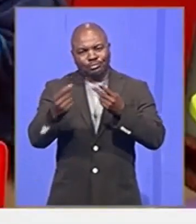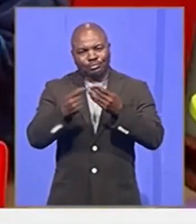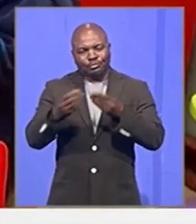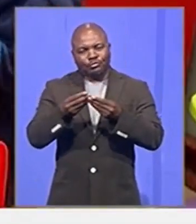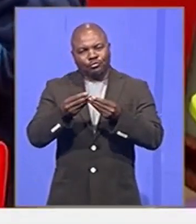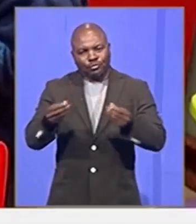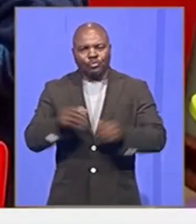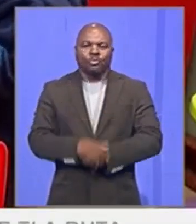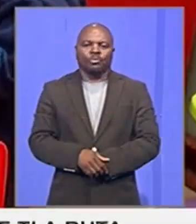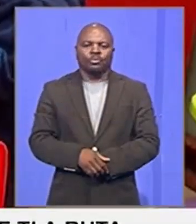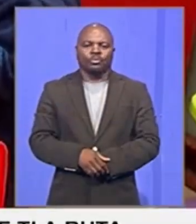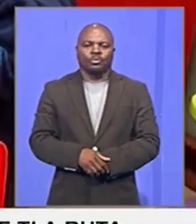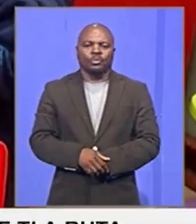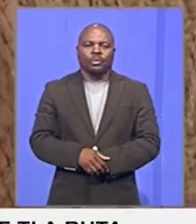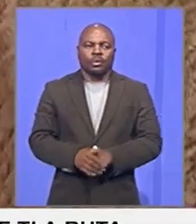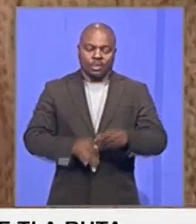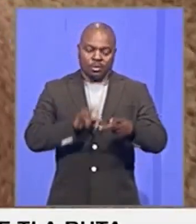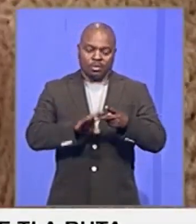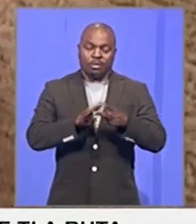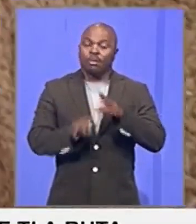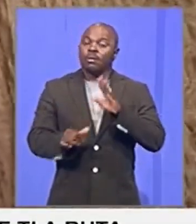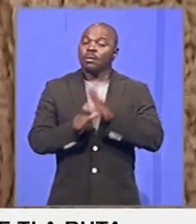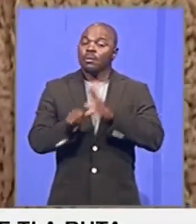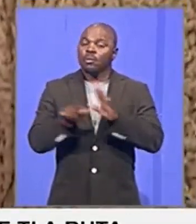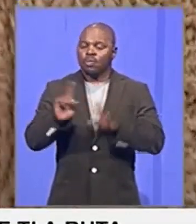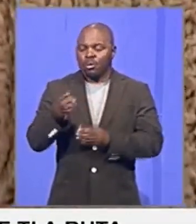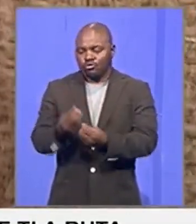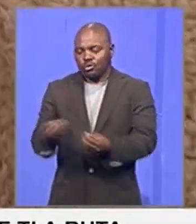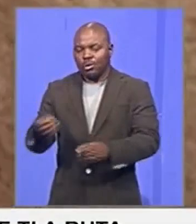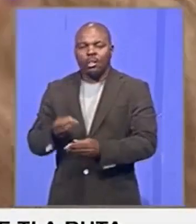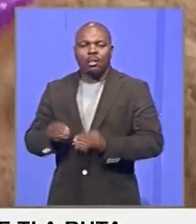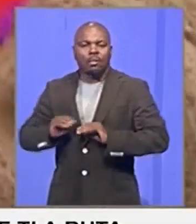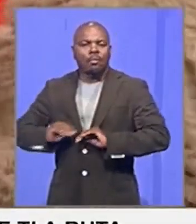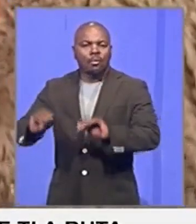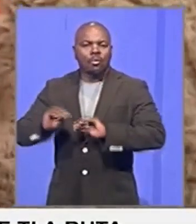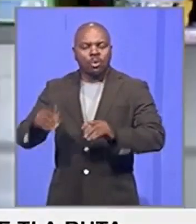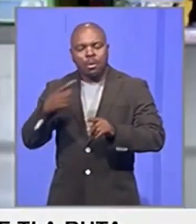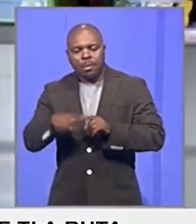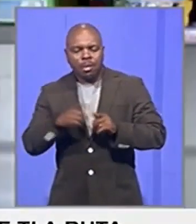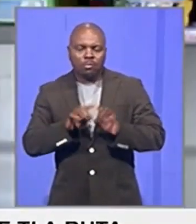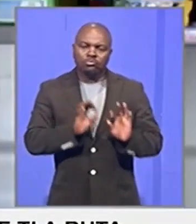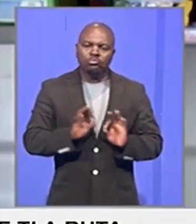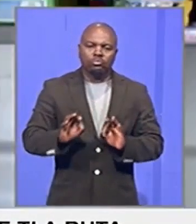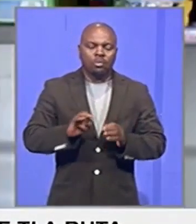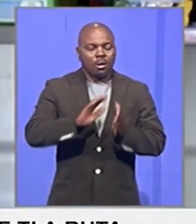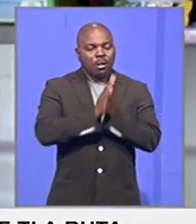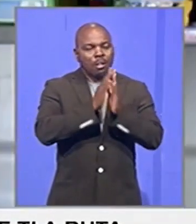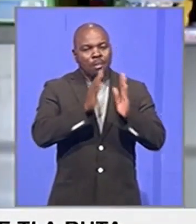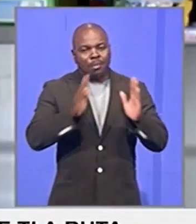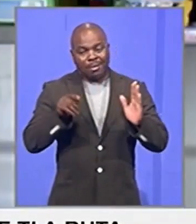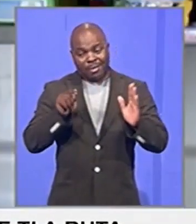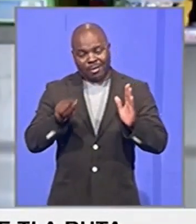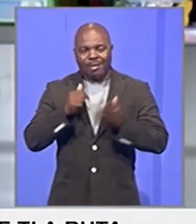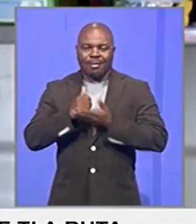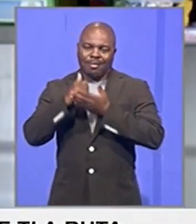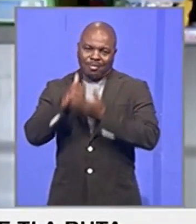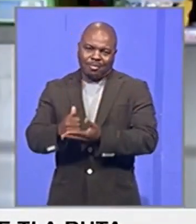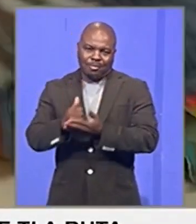ha jwale. E re ho bohlokwa ho ruta bana ka tsela ya ho bapala. Library ena e tlo thusa haholo